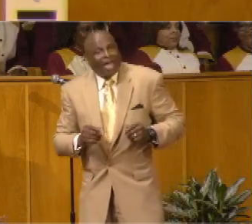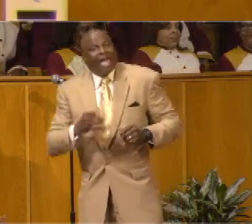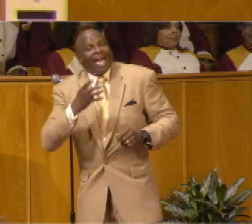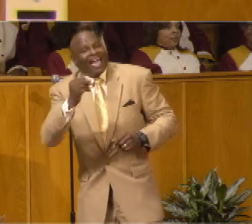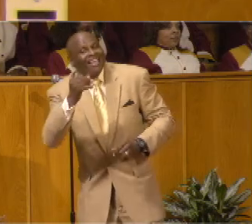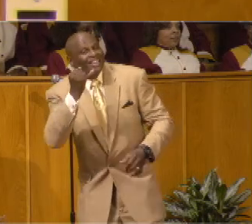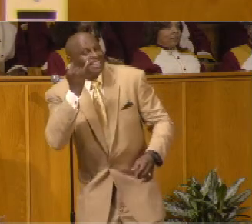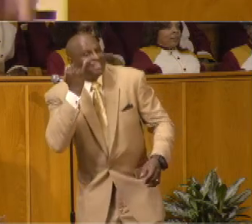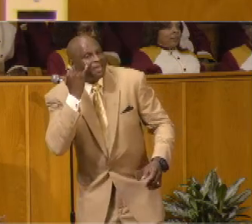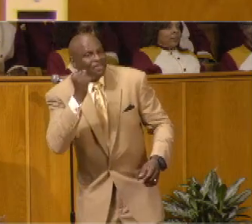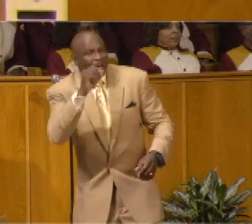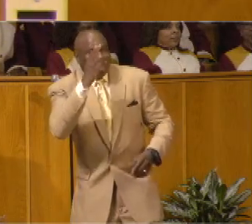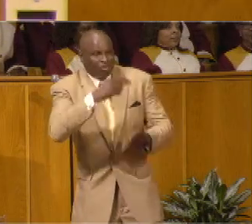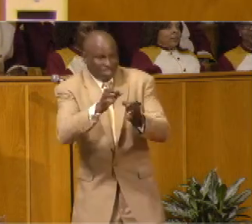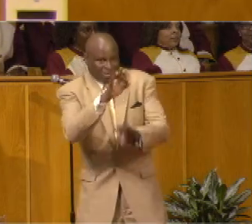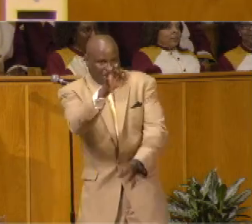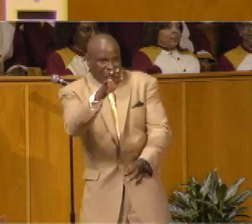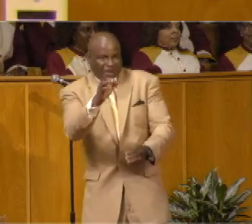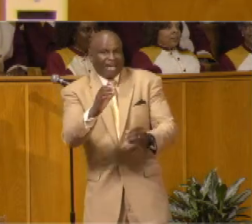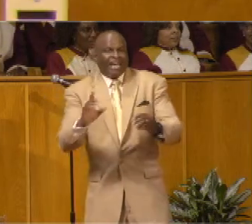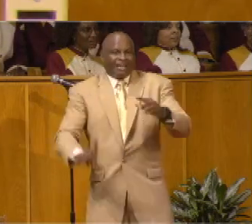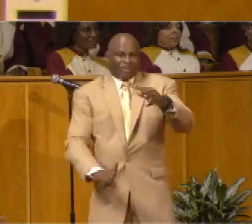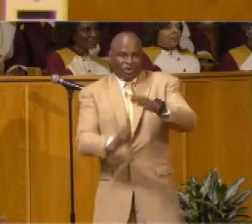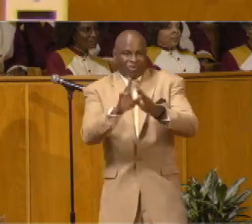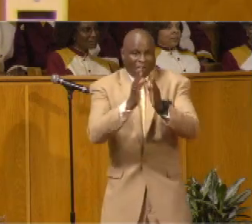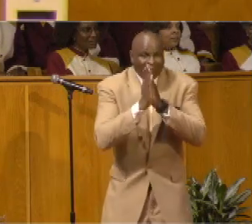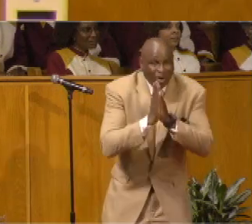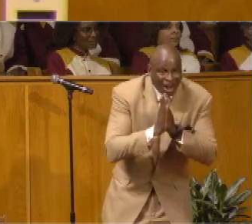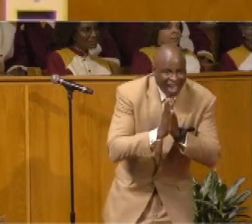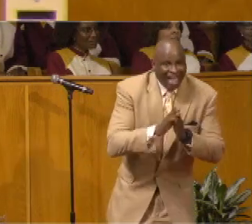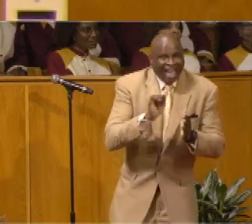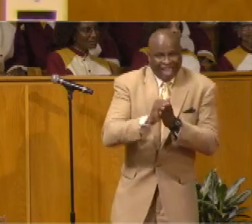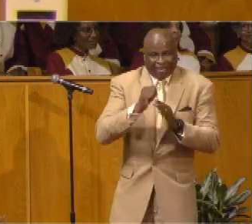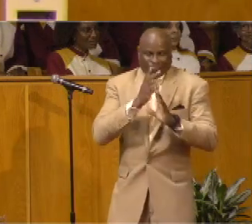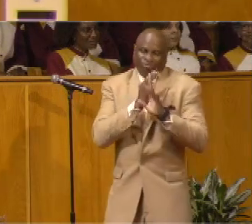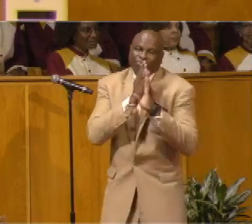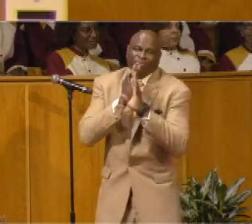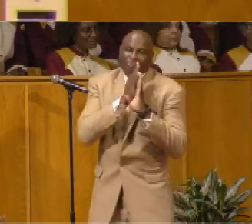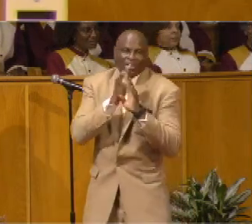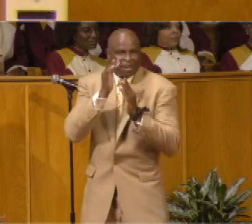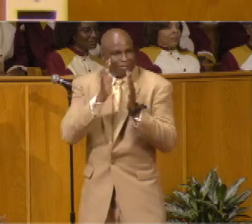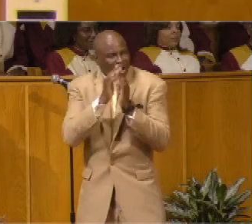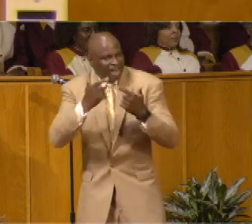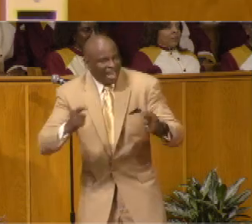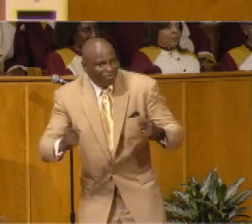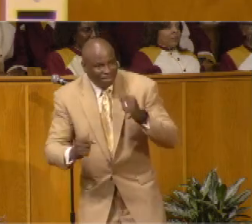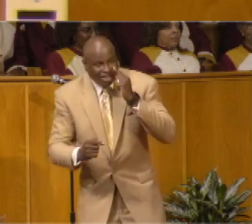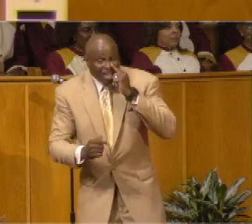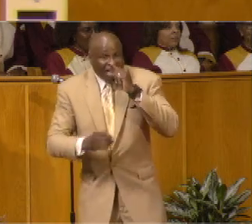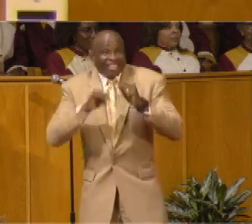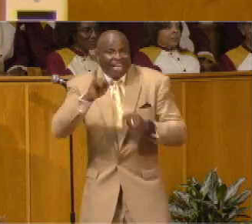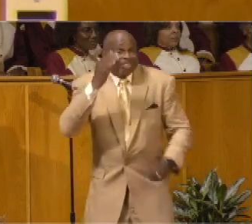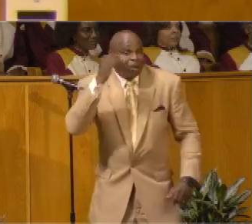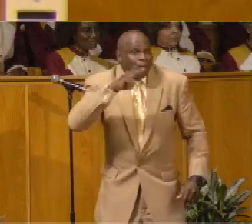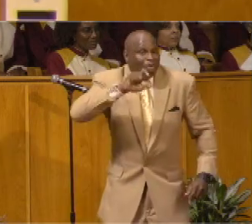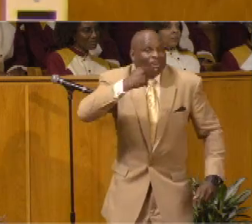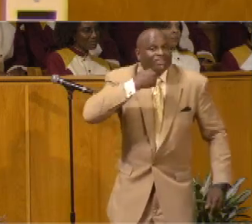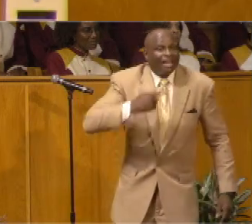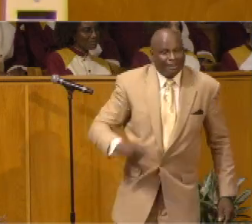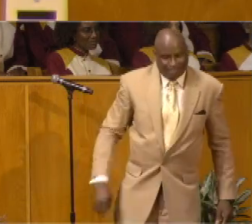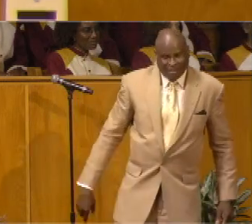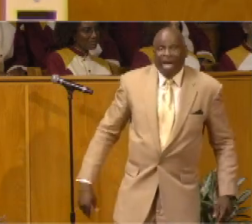And if the Holy Spirit intercedes in prayer and glossolalia is a prayer language, that's why Paul